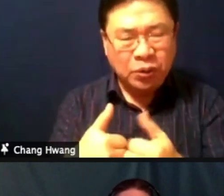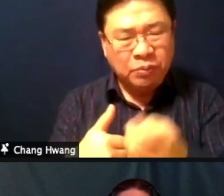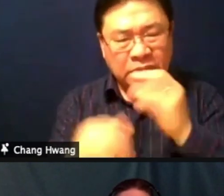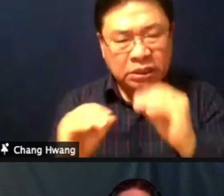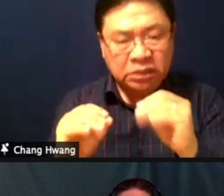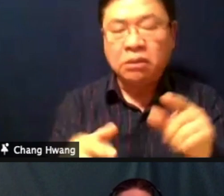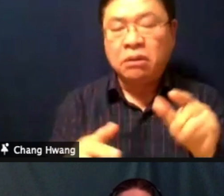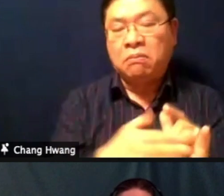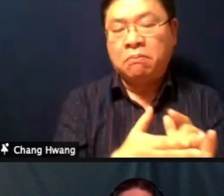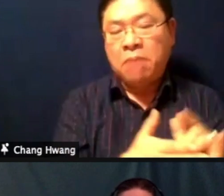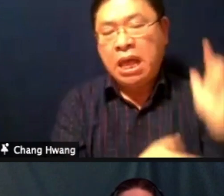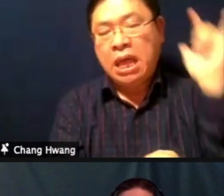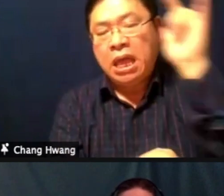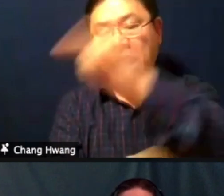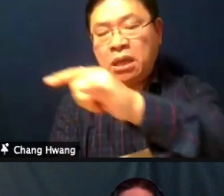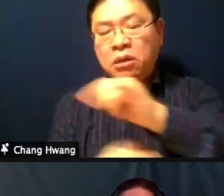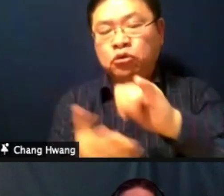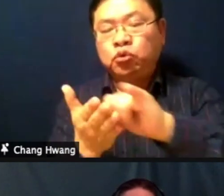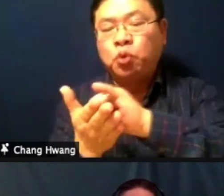As she was teaching,